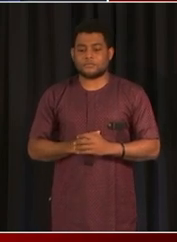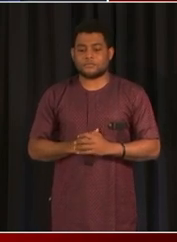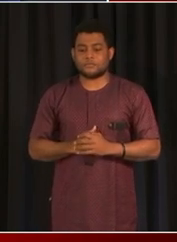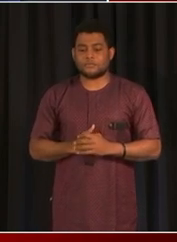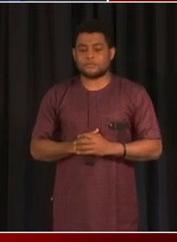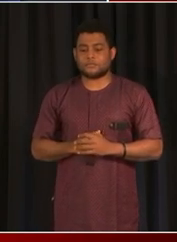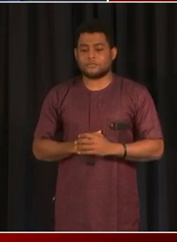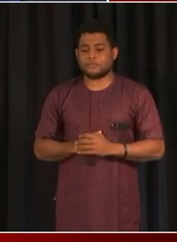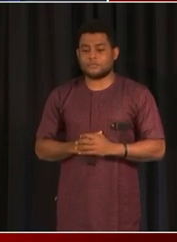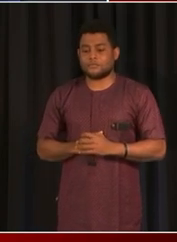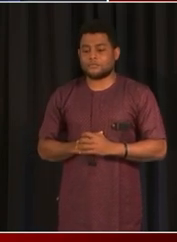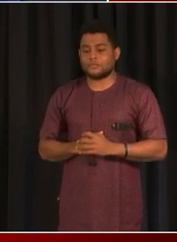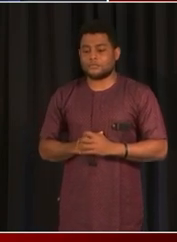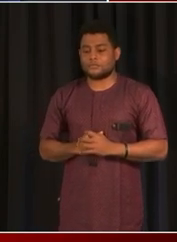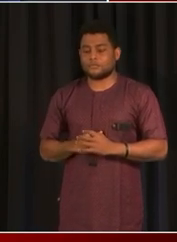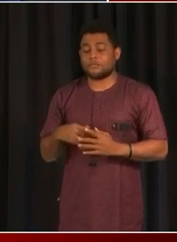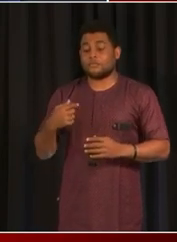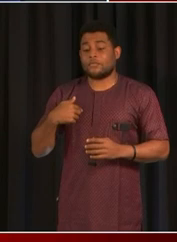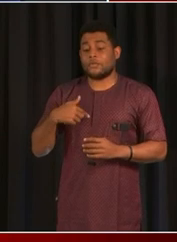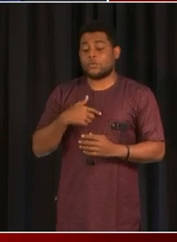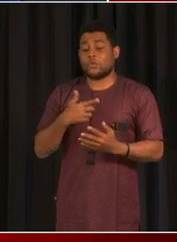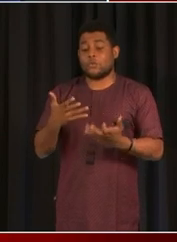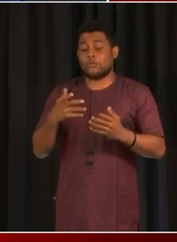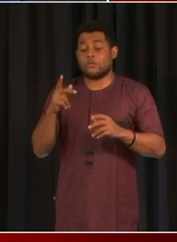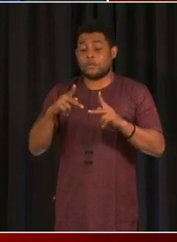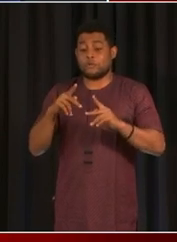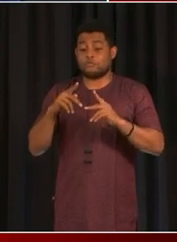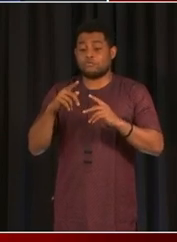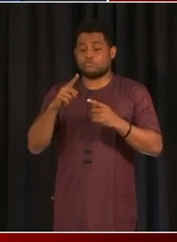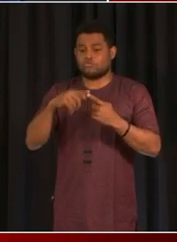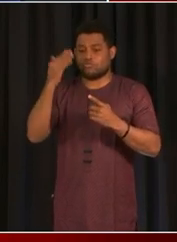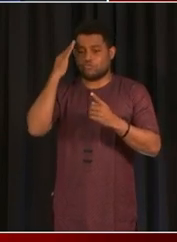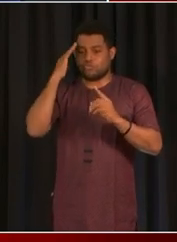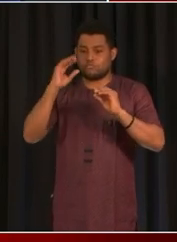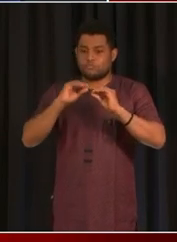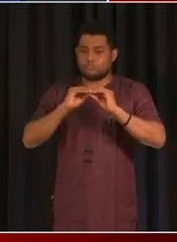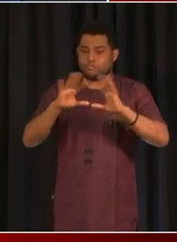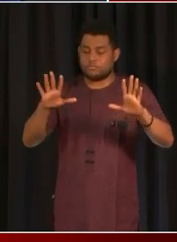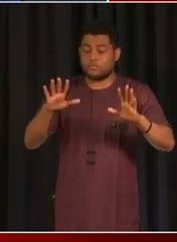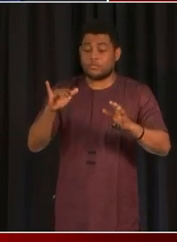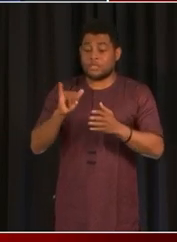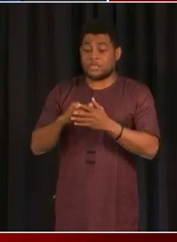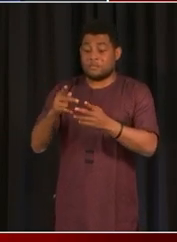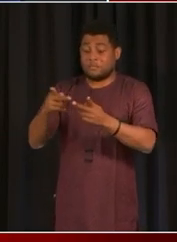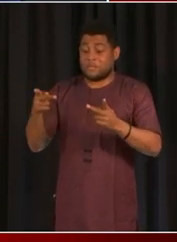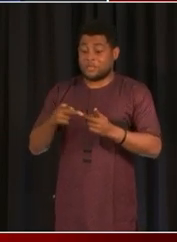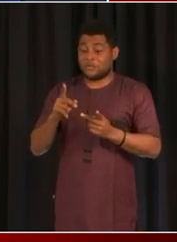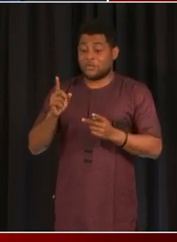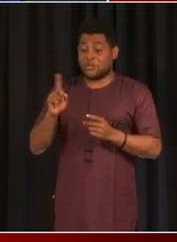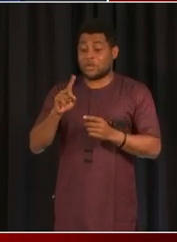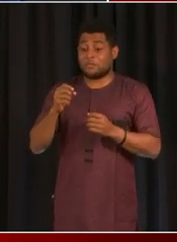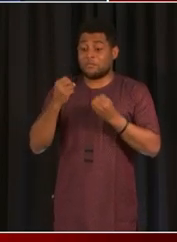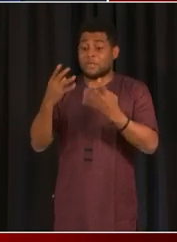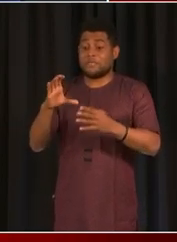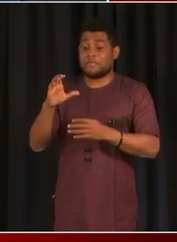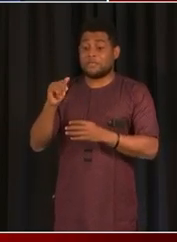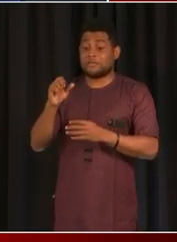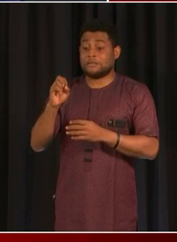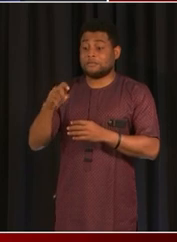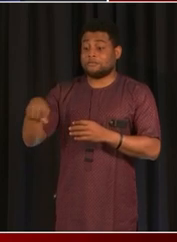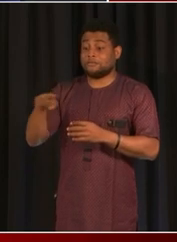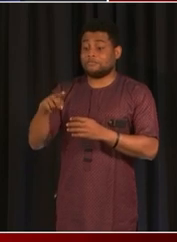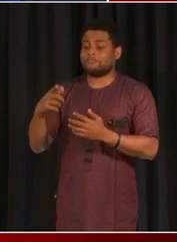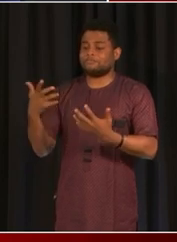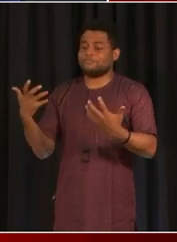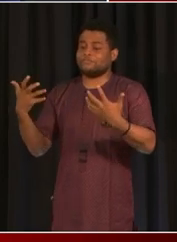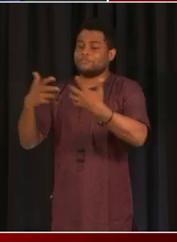advise people and want people to know very clearly that the places we are seeing cases geographically align with the places where vaccine coverage is